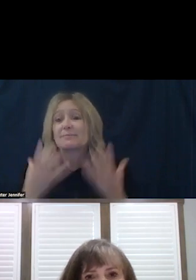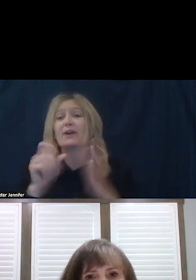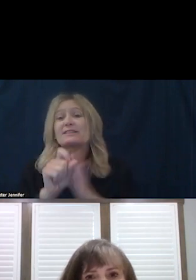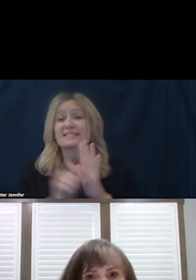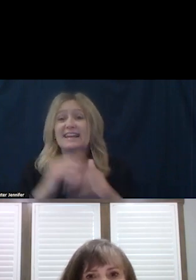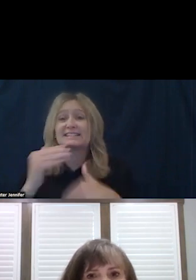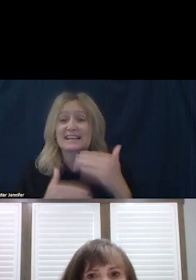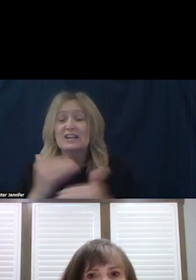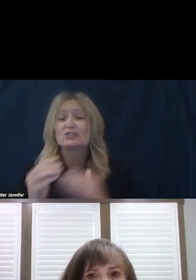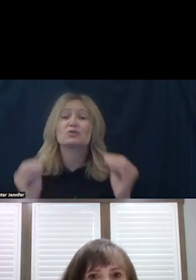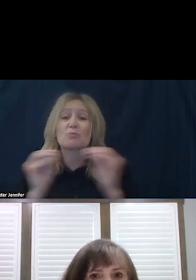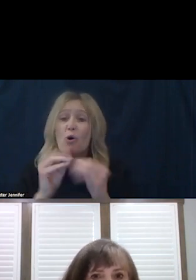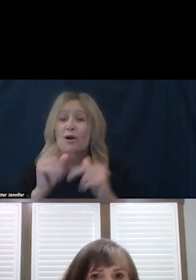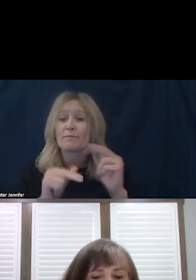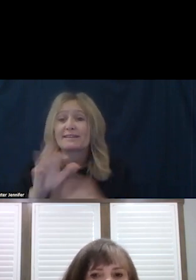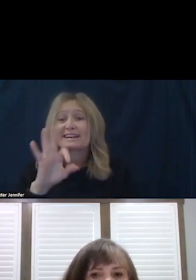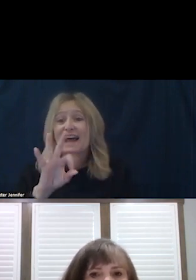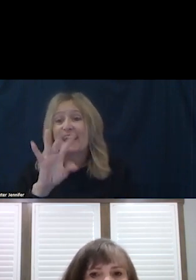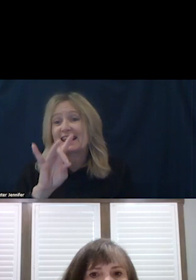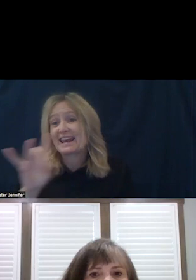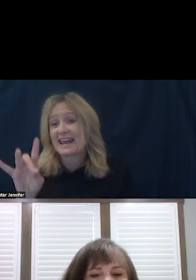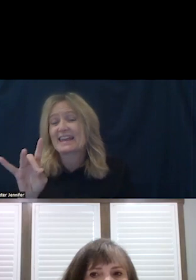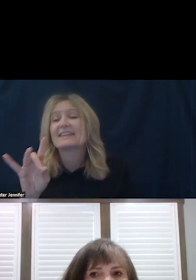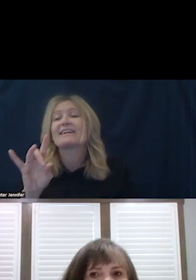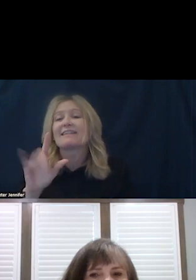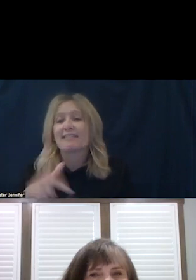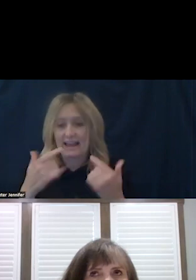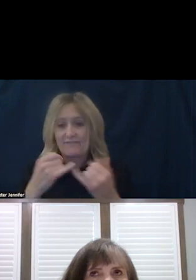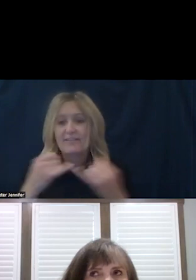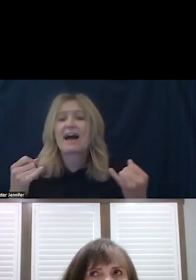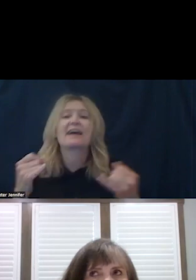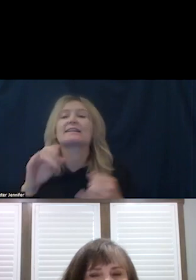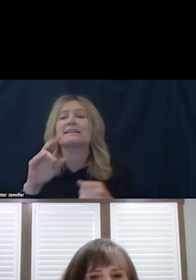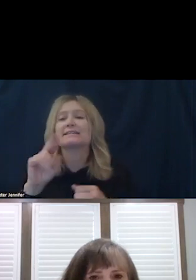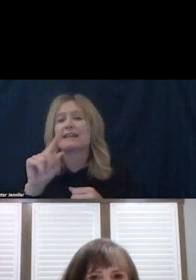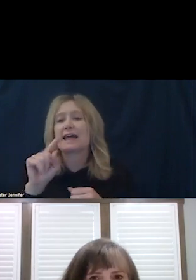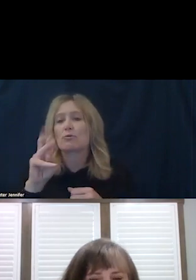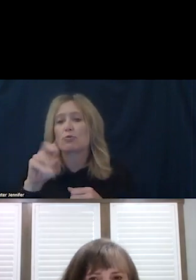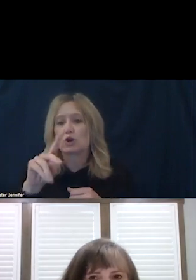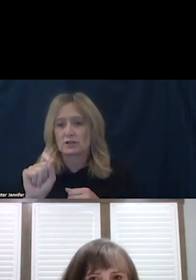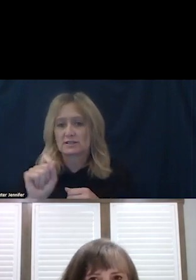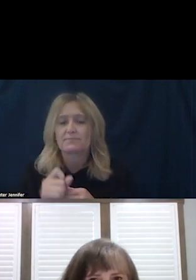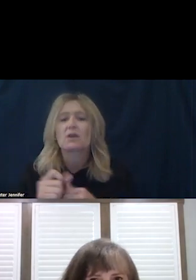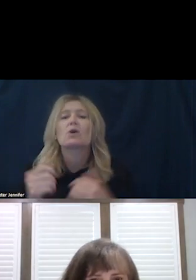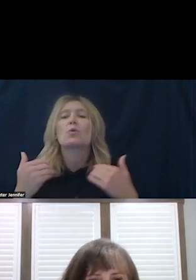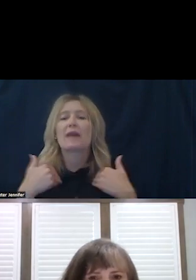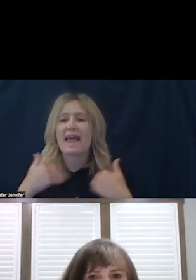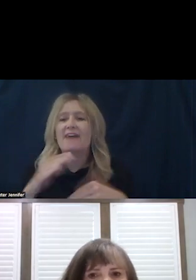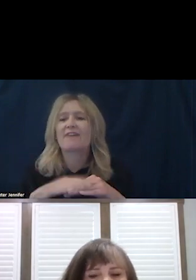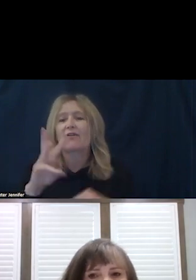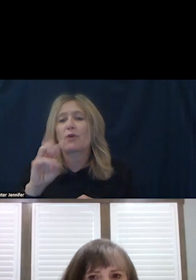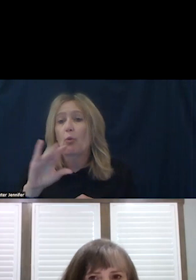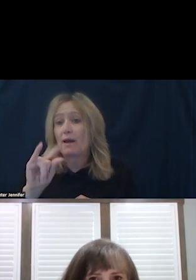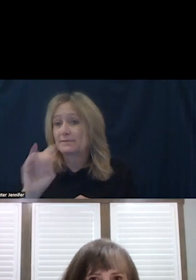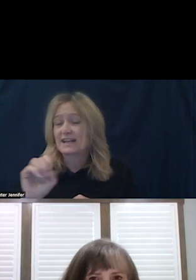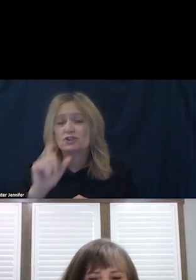in building their 988 Lifeline networks. There is a version of this on our website that should